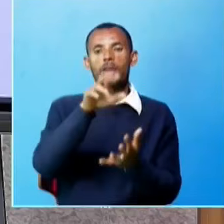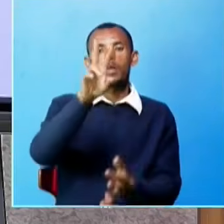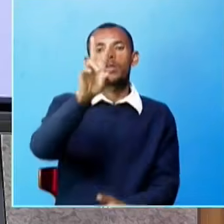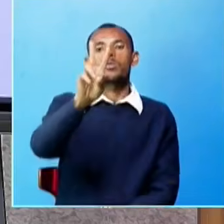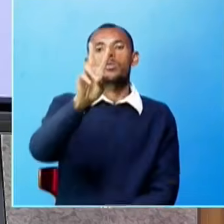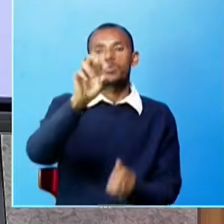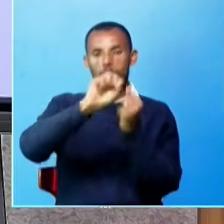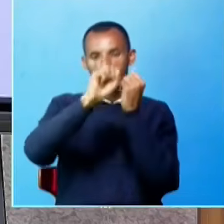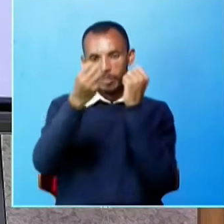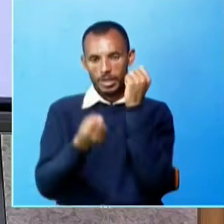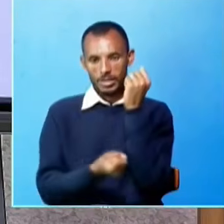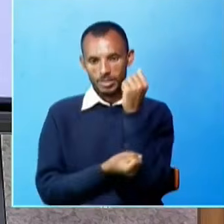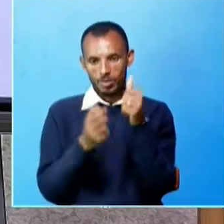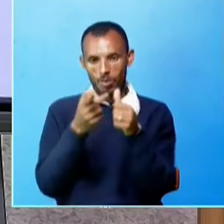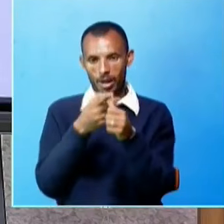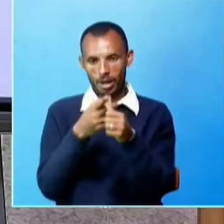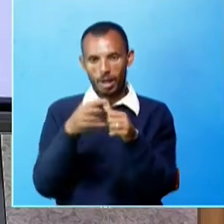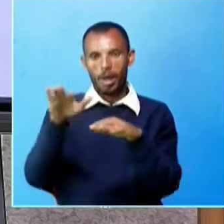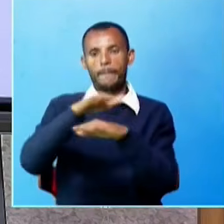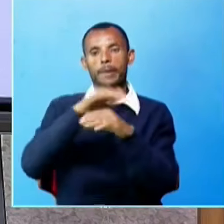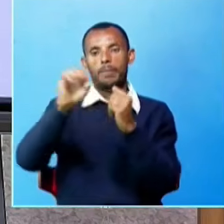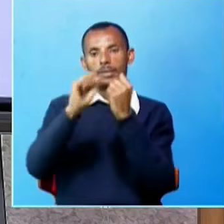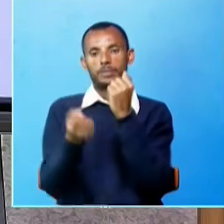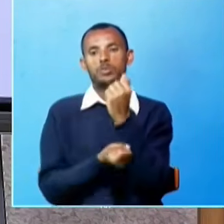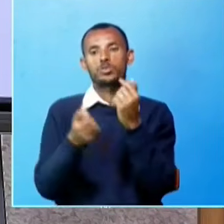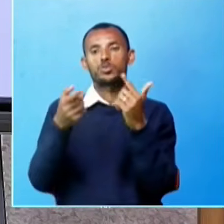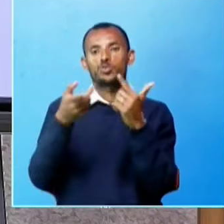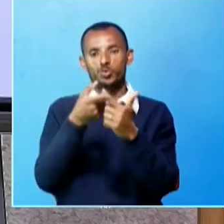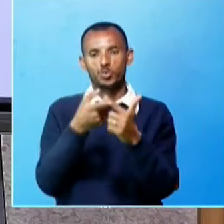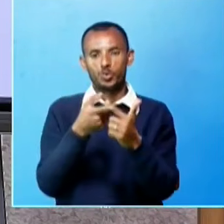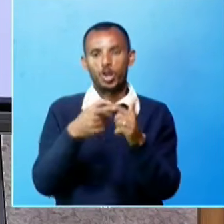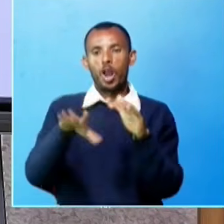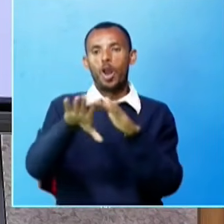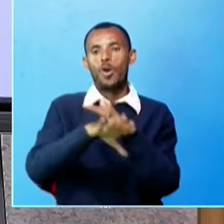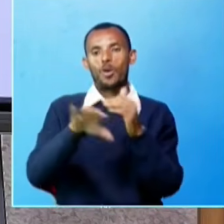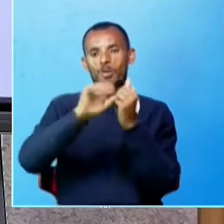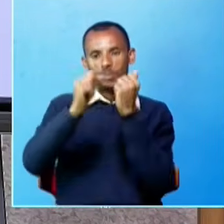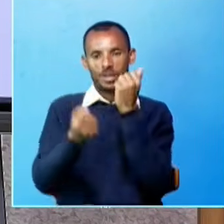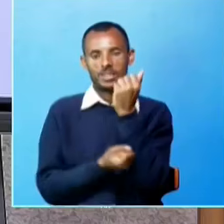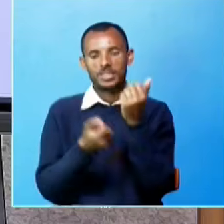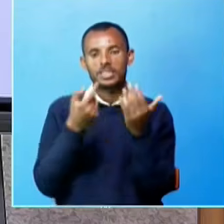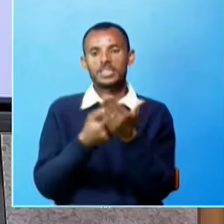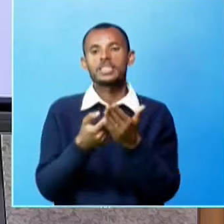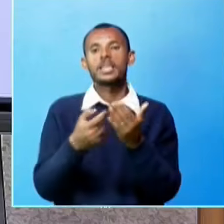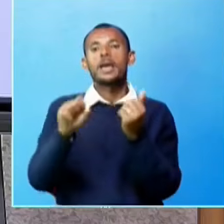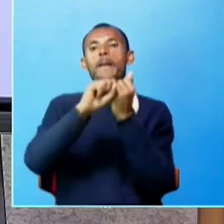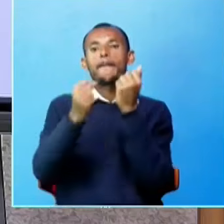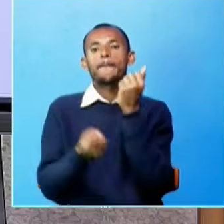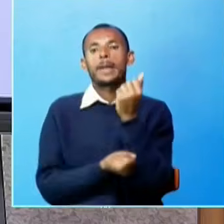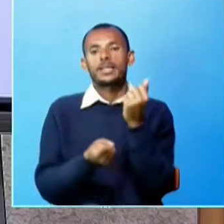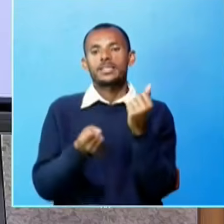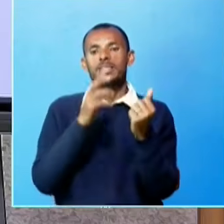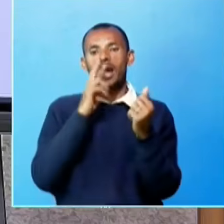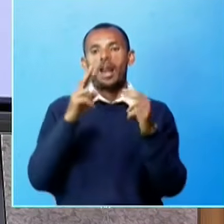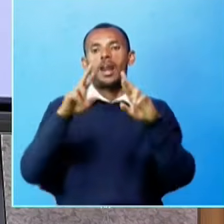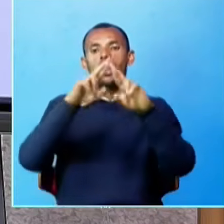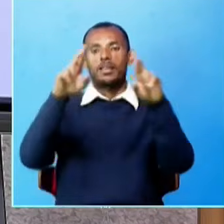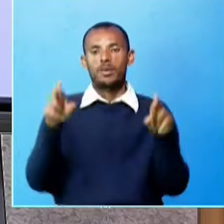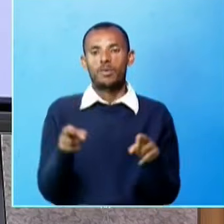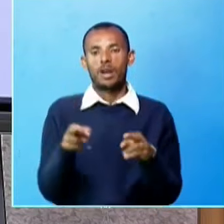the upper base and the lower base. In this case, our bases are rectangular region, so we do have